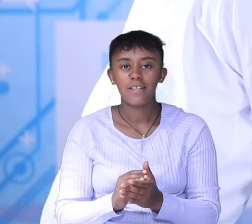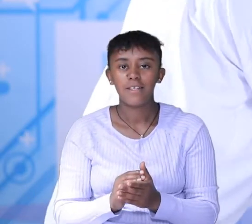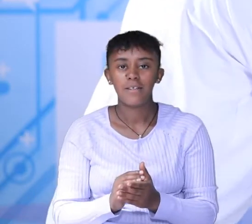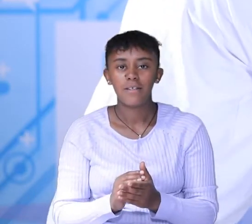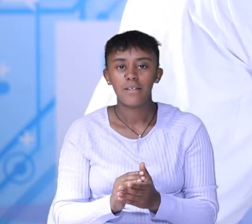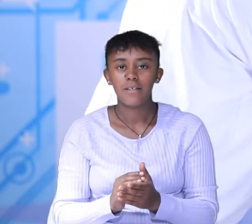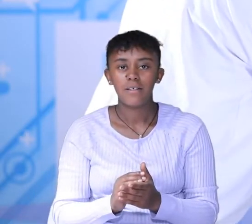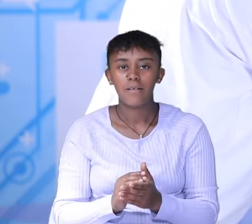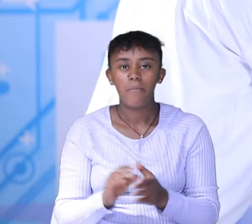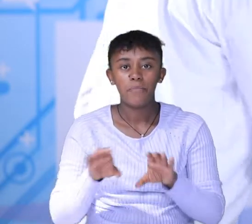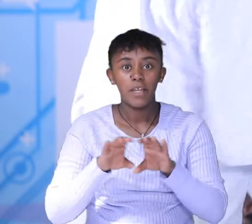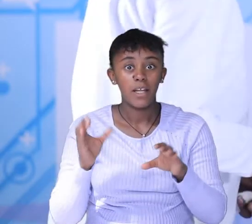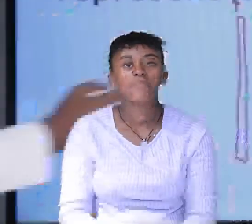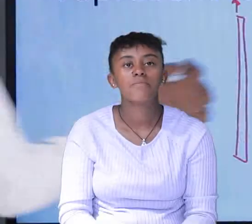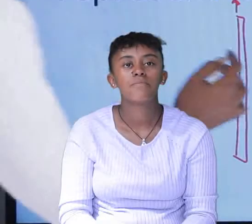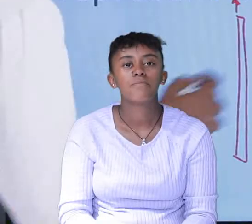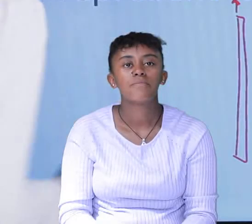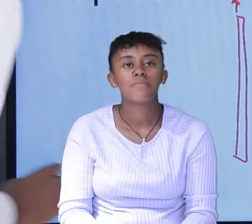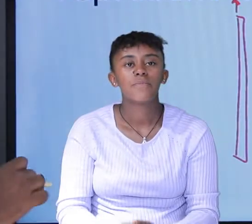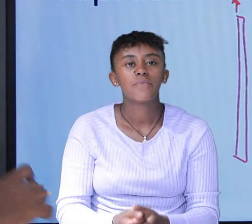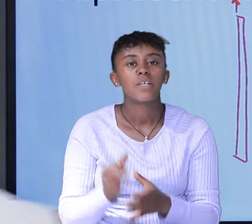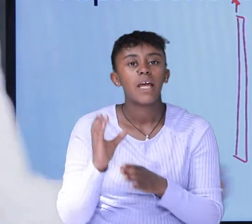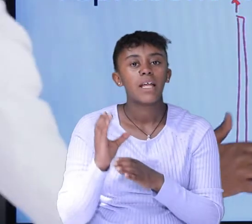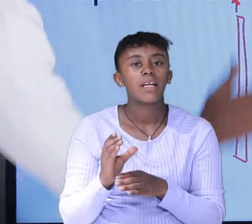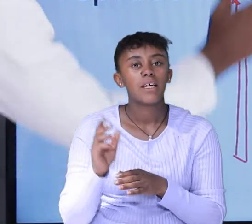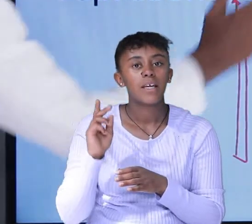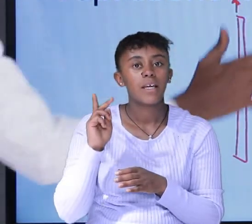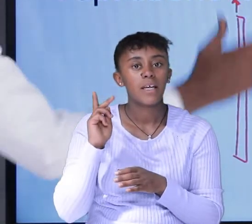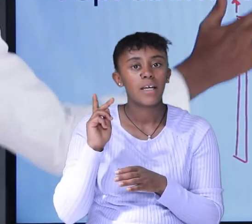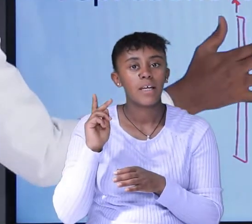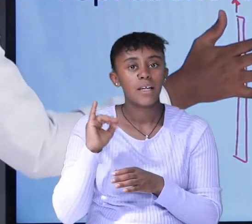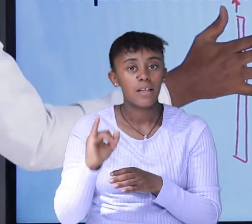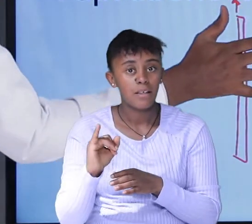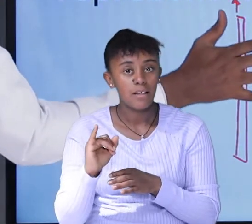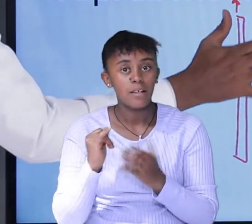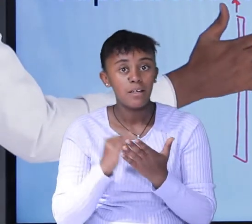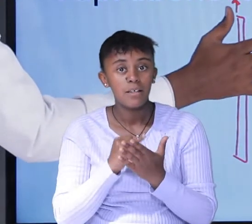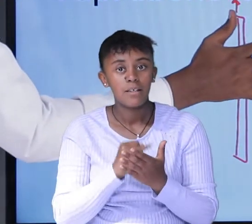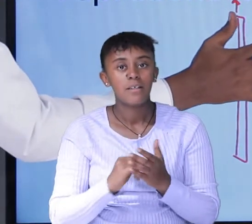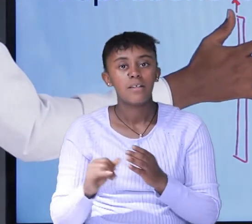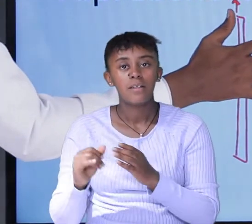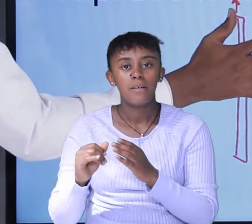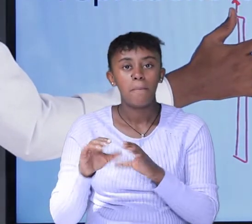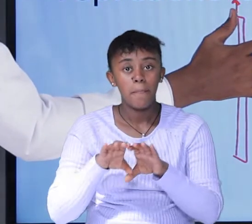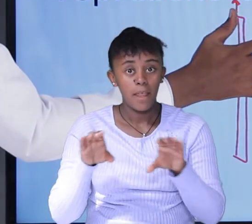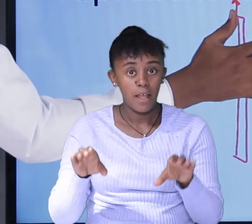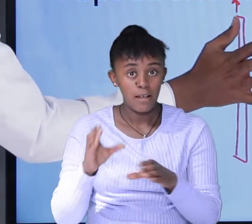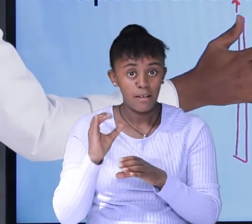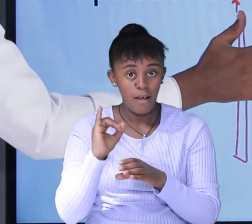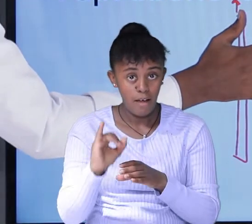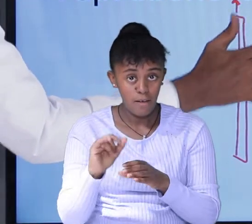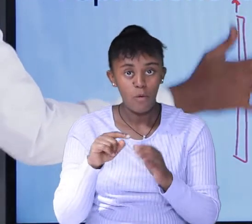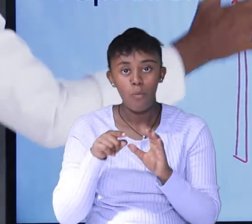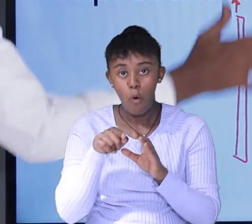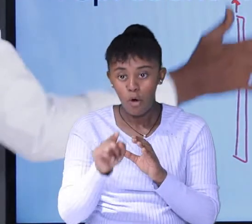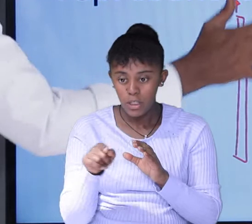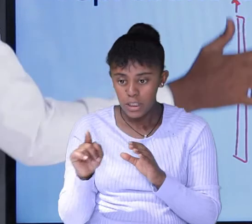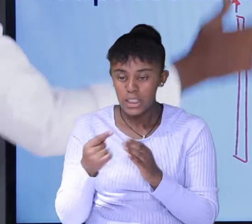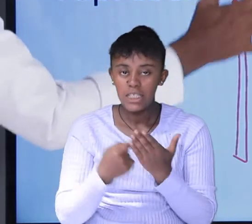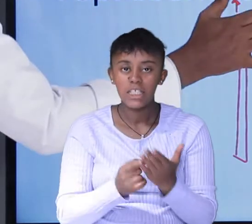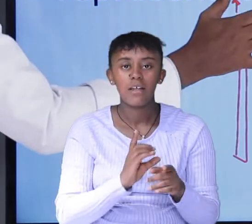B-I-L. Again, the force exerted on this segment is B-I-L. Therefore, taking the force and the distance is possible